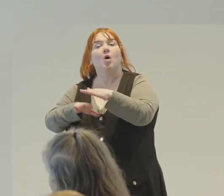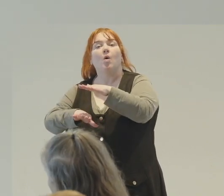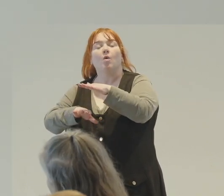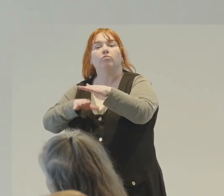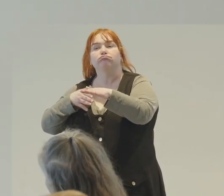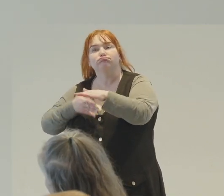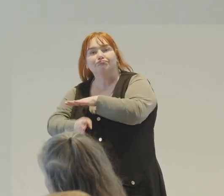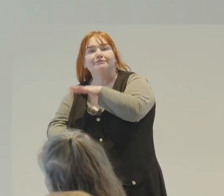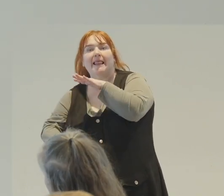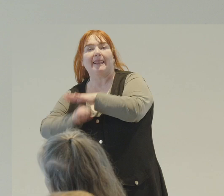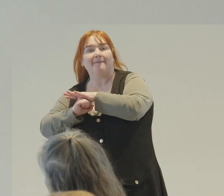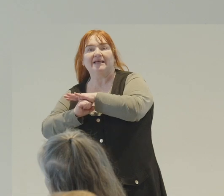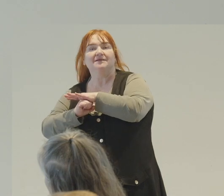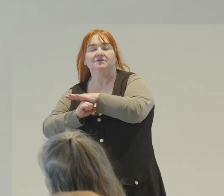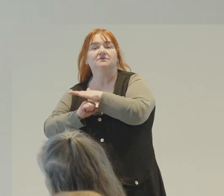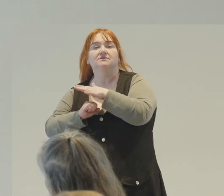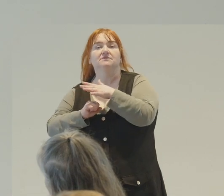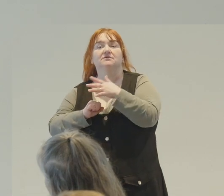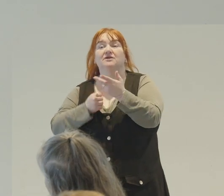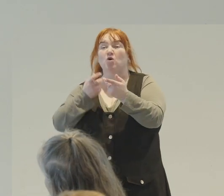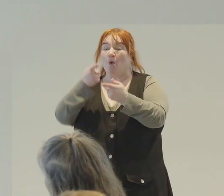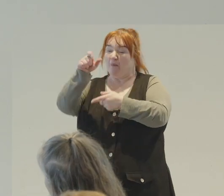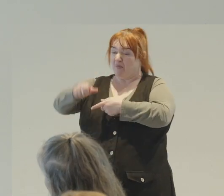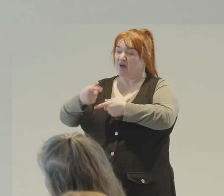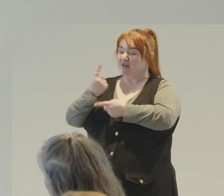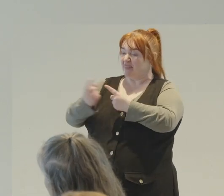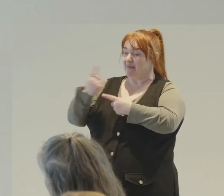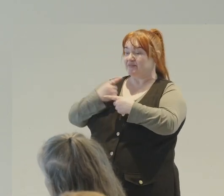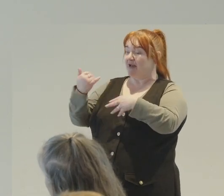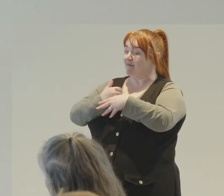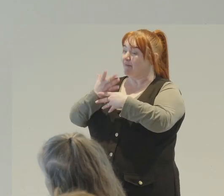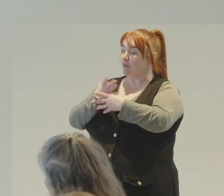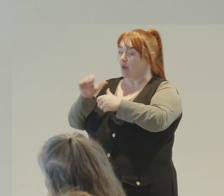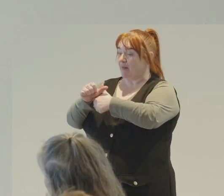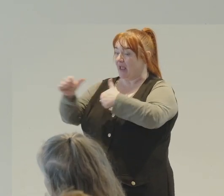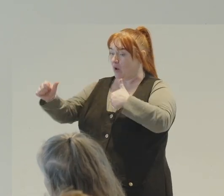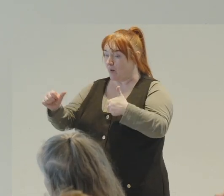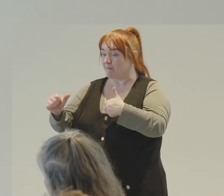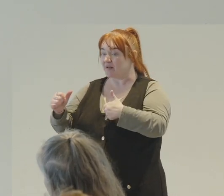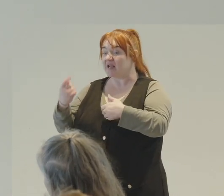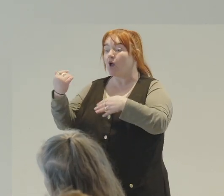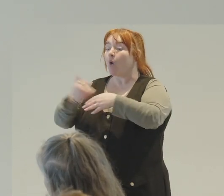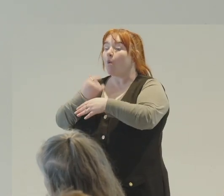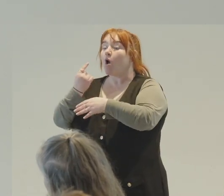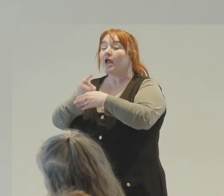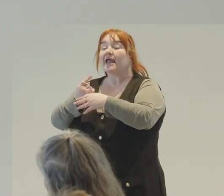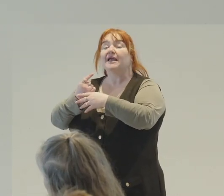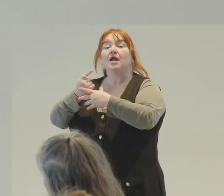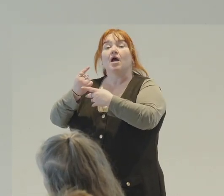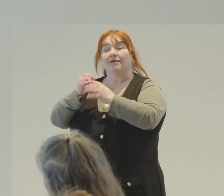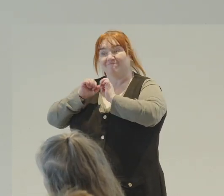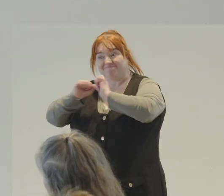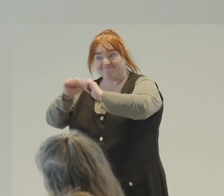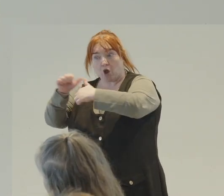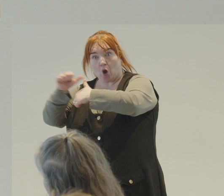workshop, and he's doing it once a month for a few hours a month. If you put that person on payroll, then they can get access to work. If